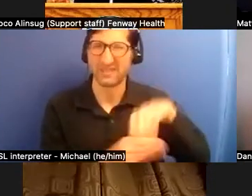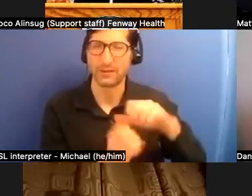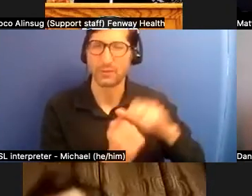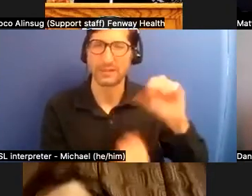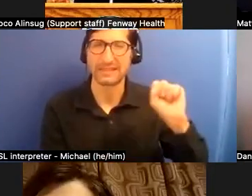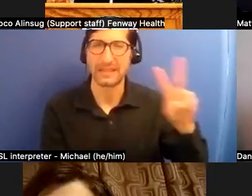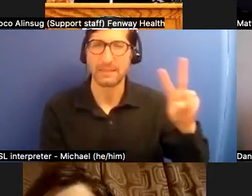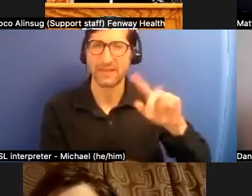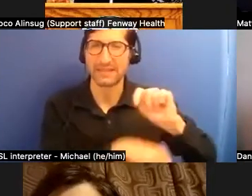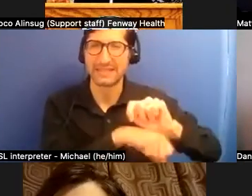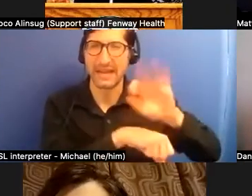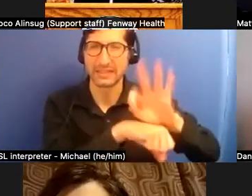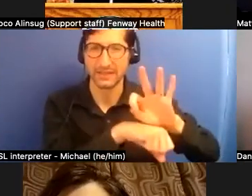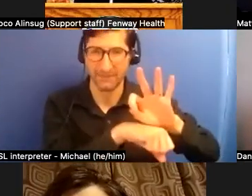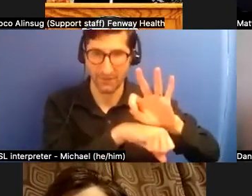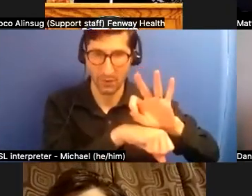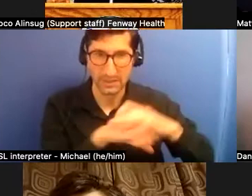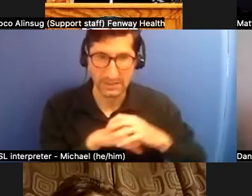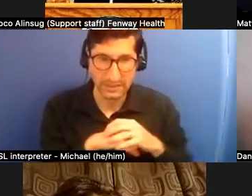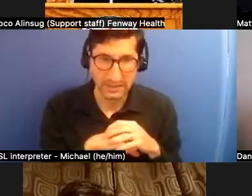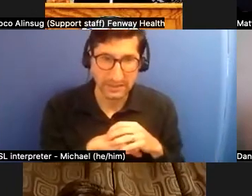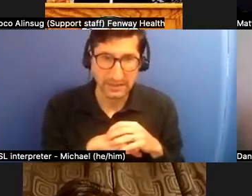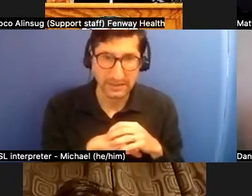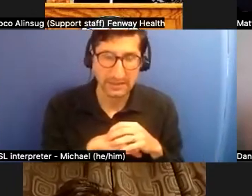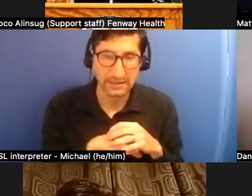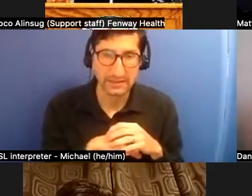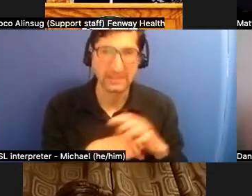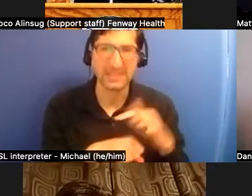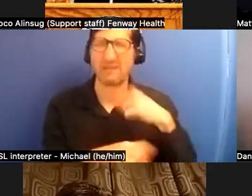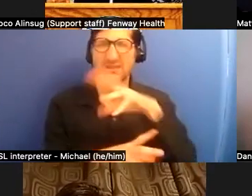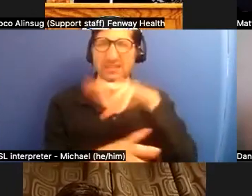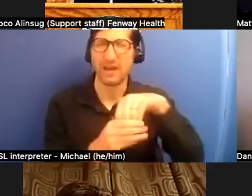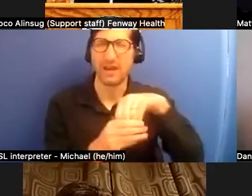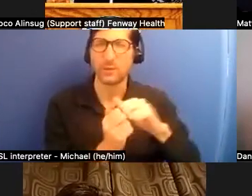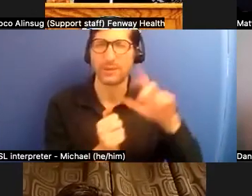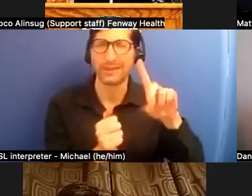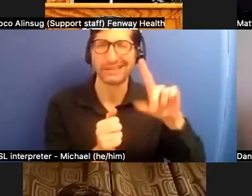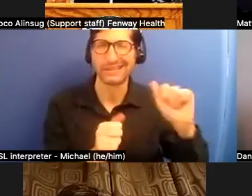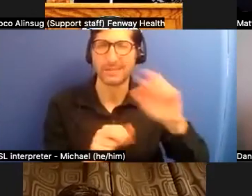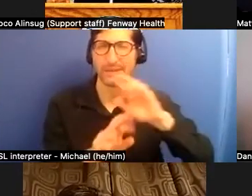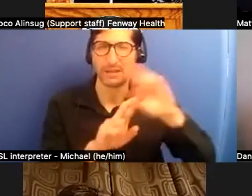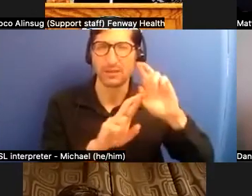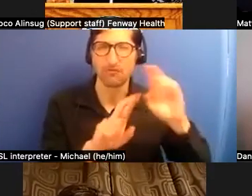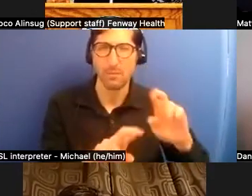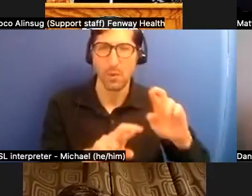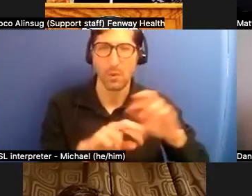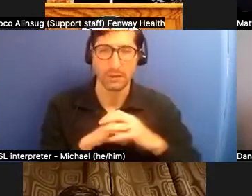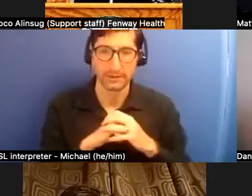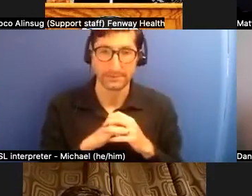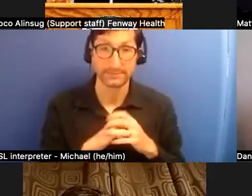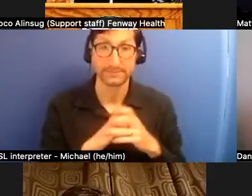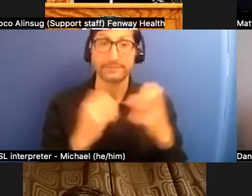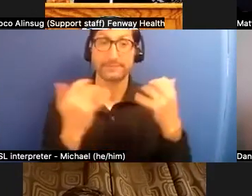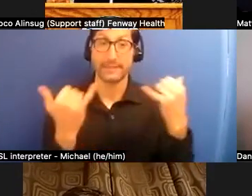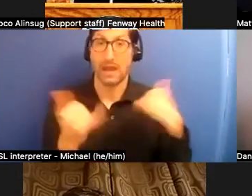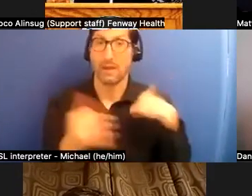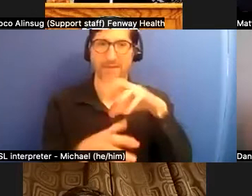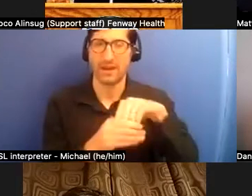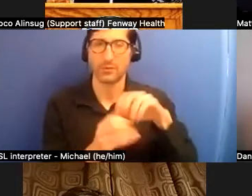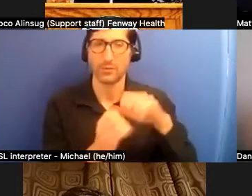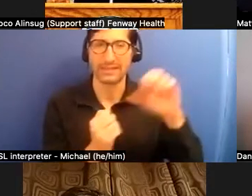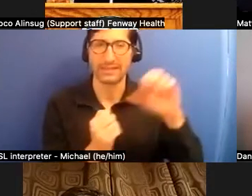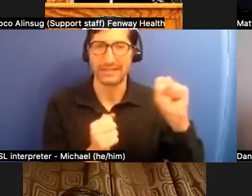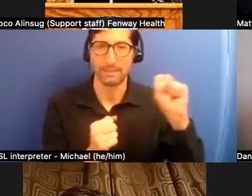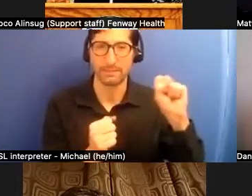was a peer research associate for the Needs and Feasibility Report. I'm currently on the Substance Use Advisory Committee for the